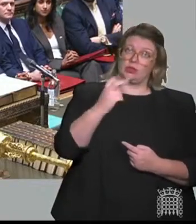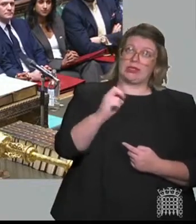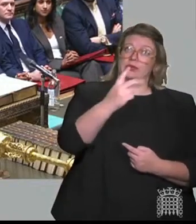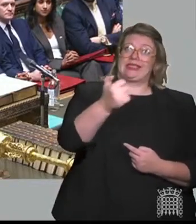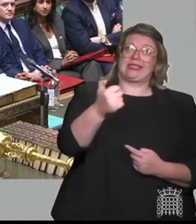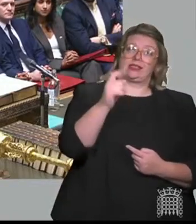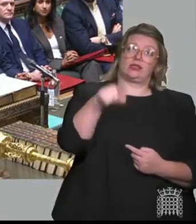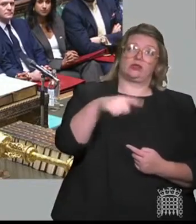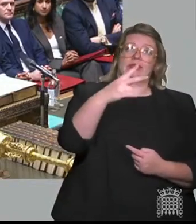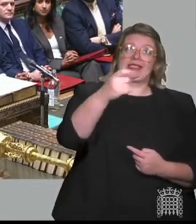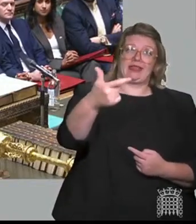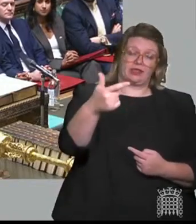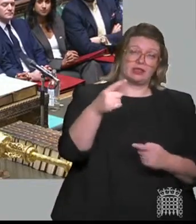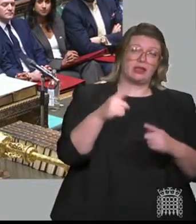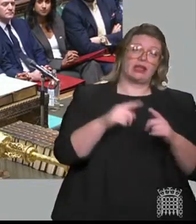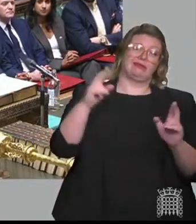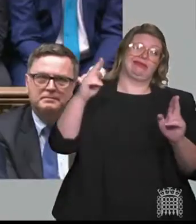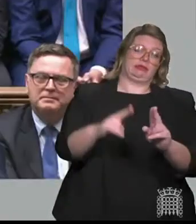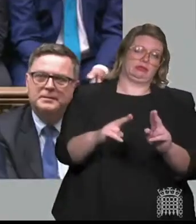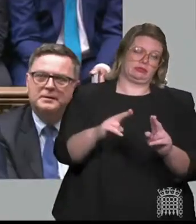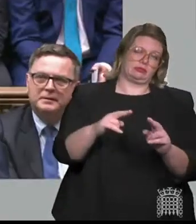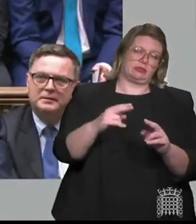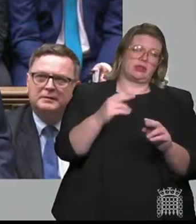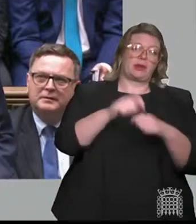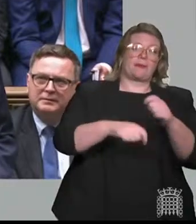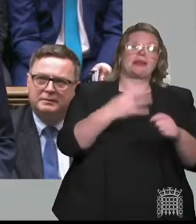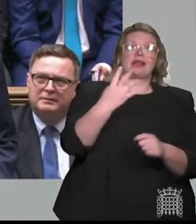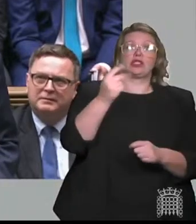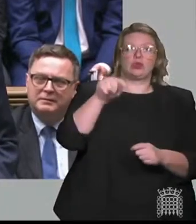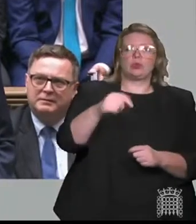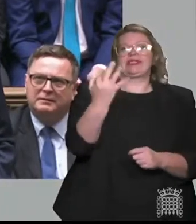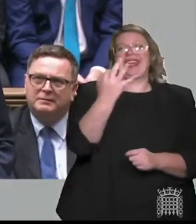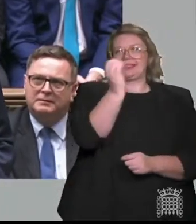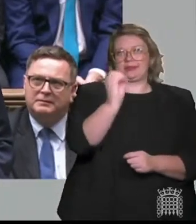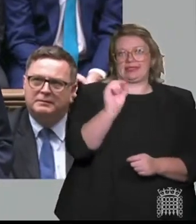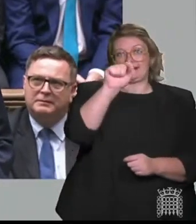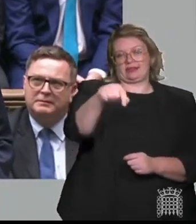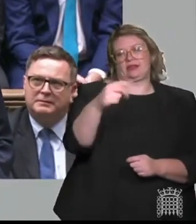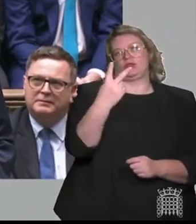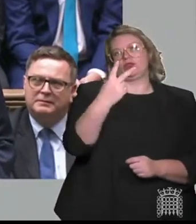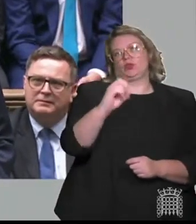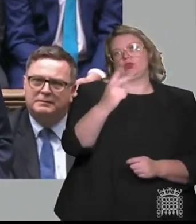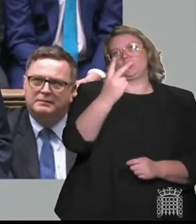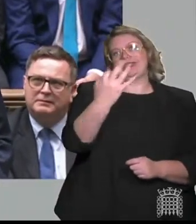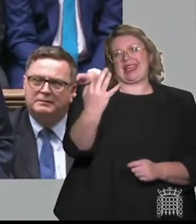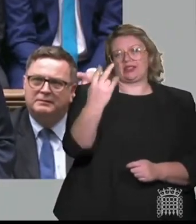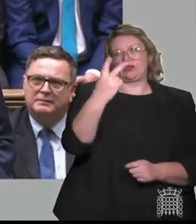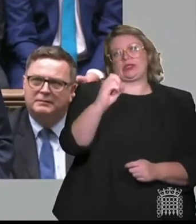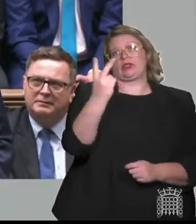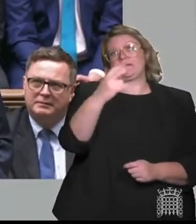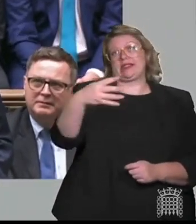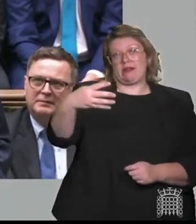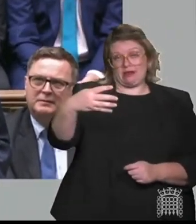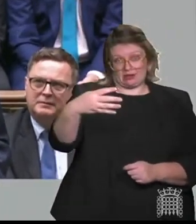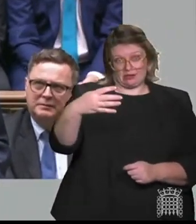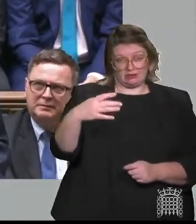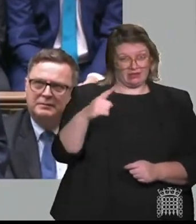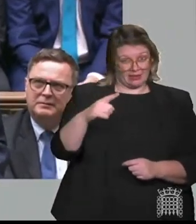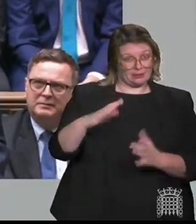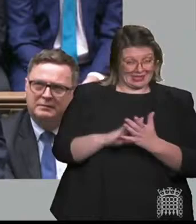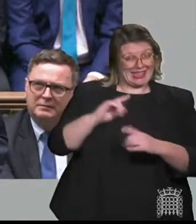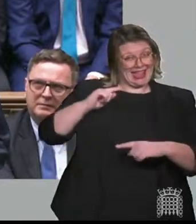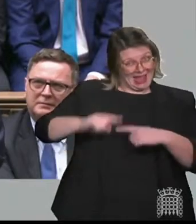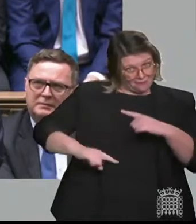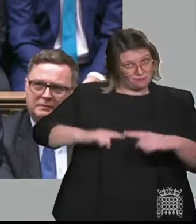before declining in the final 2 years of the forecast to 92.8% in 28-29. That is lower in every